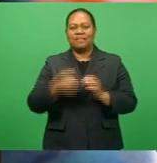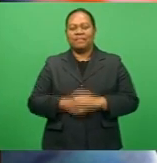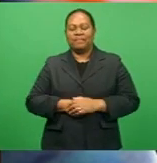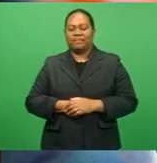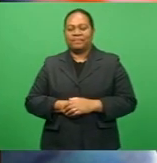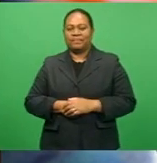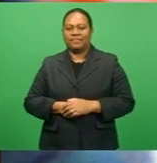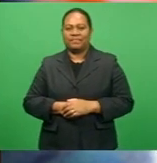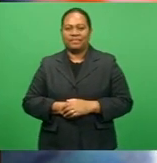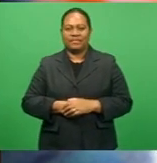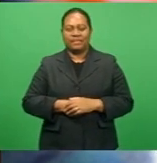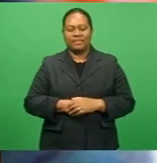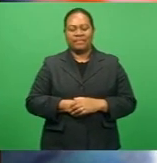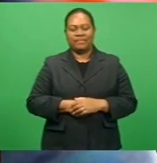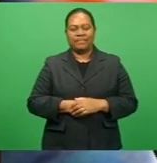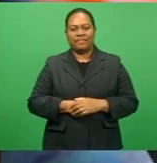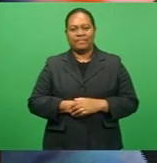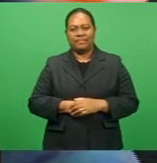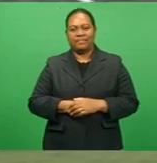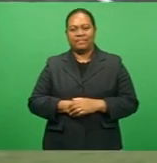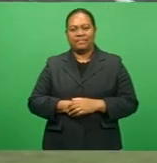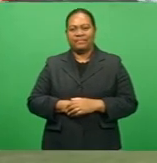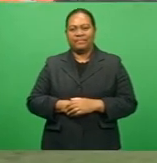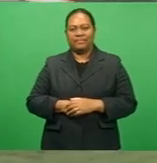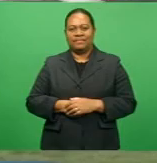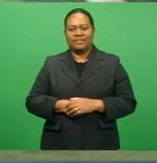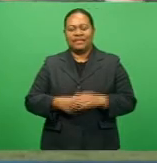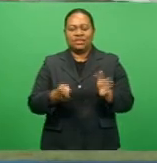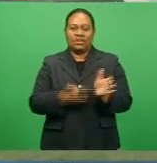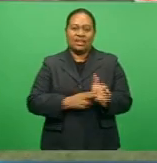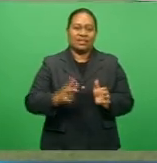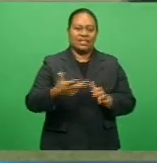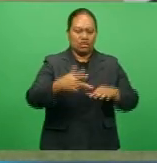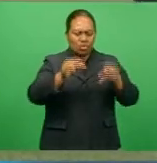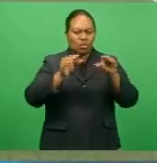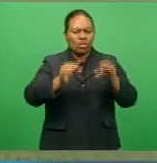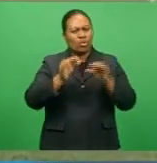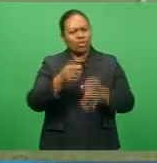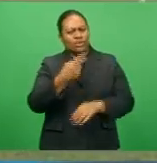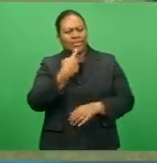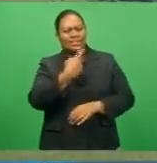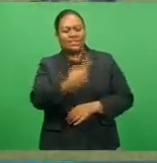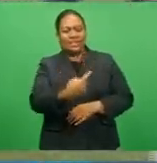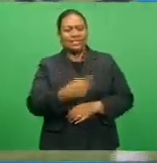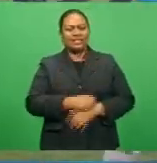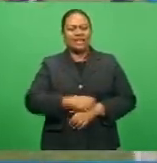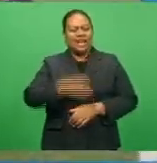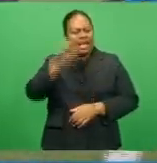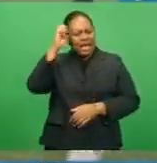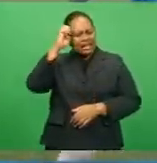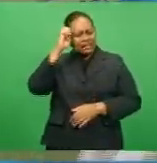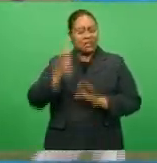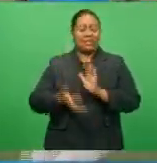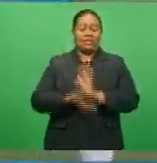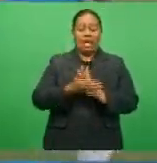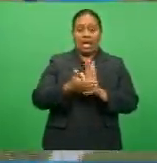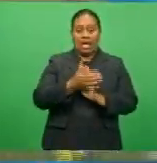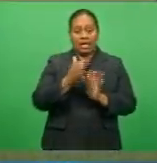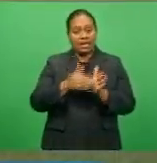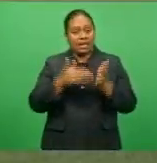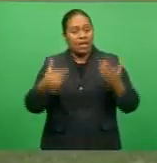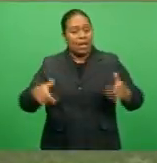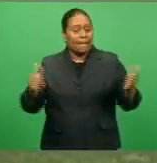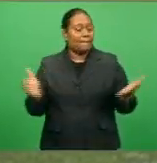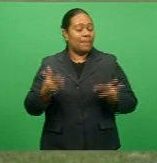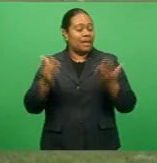division. Tali Materakula reports. Nasinu football coach Tangi Vonalangi says expectations are high and the players